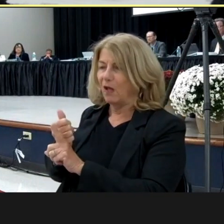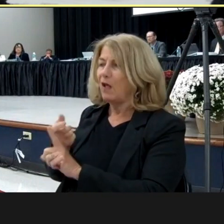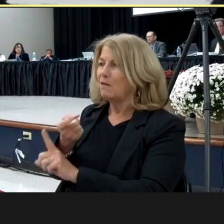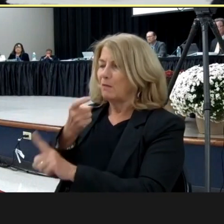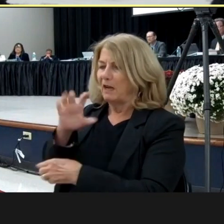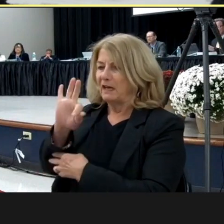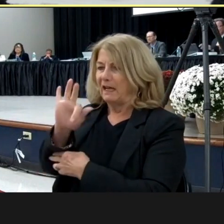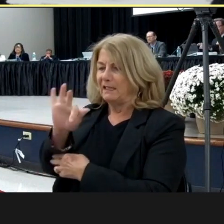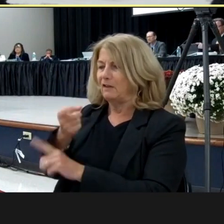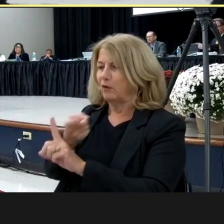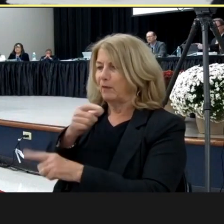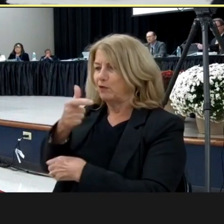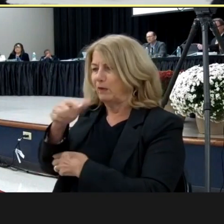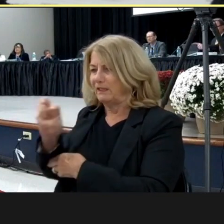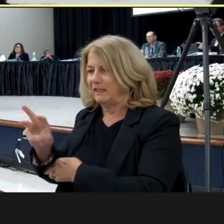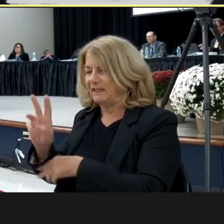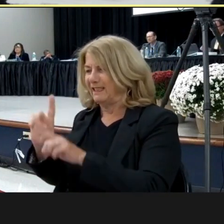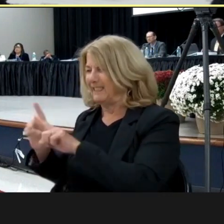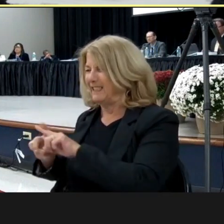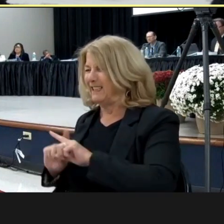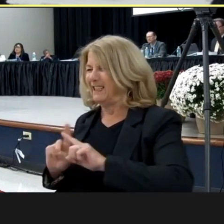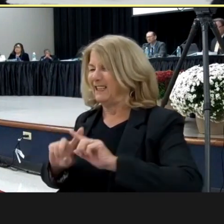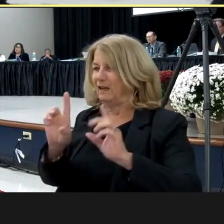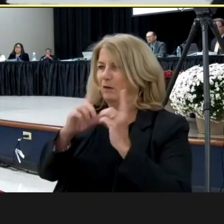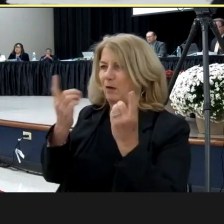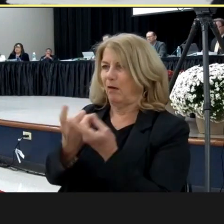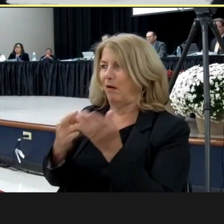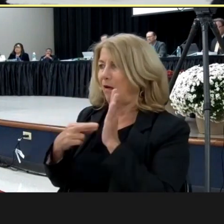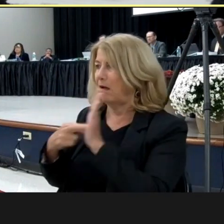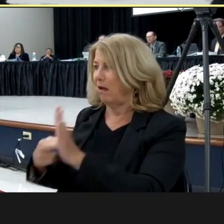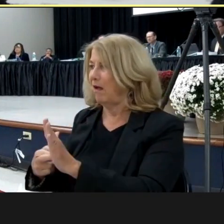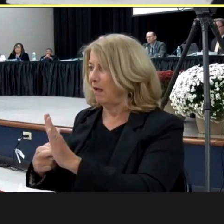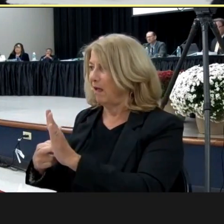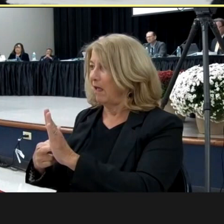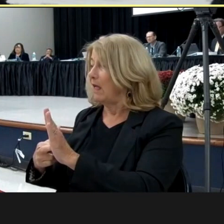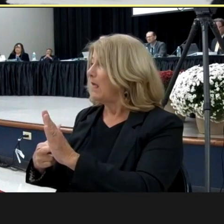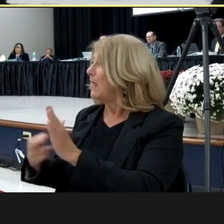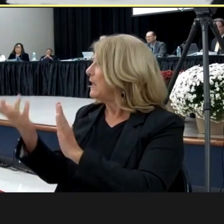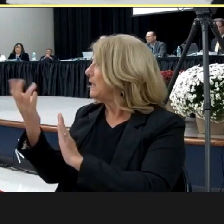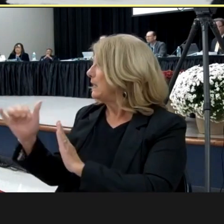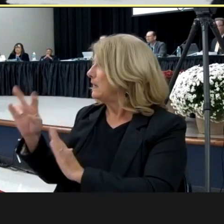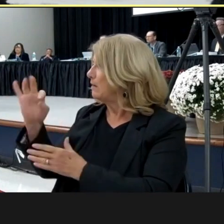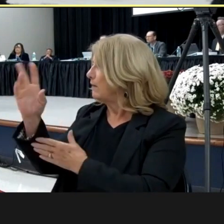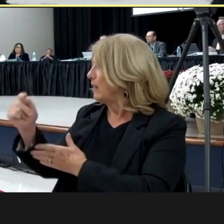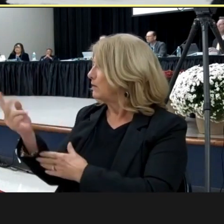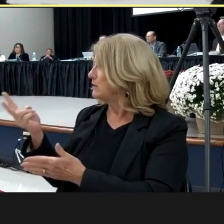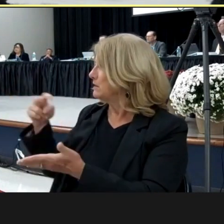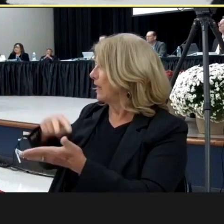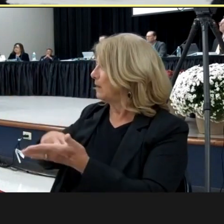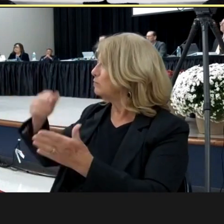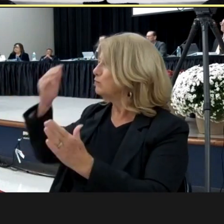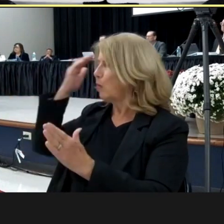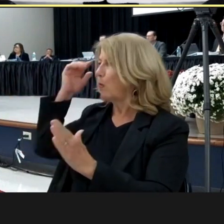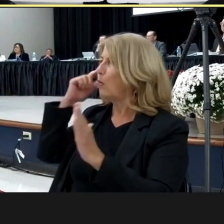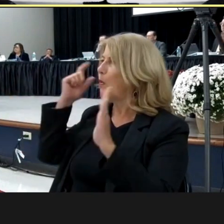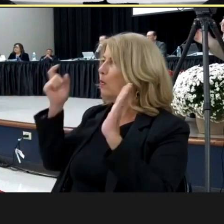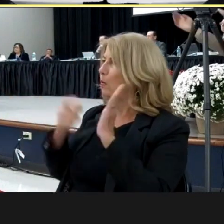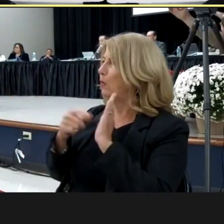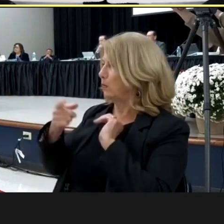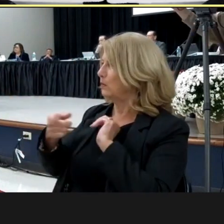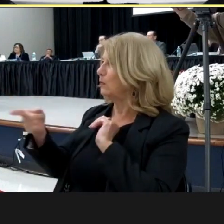are represented. And I think we're joined by a few here today. So I'd ask for any veterans to stand and be acknowledged.